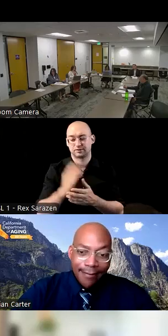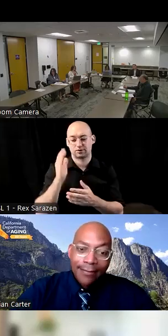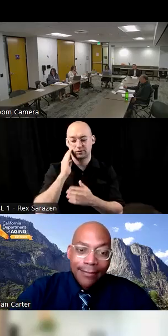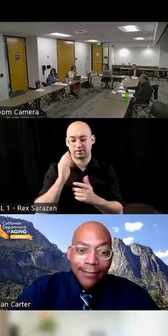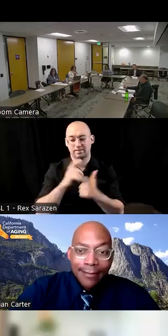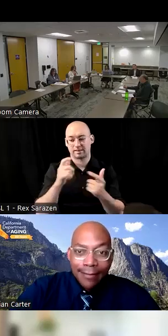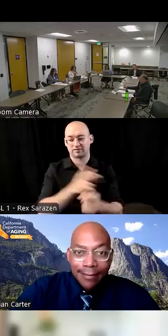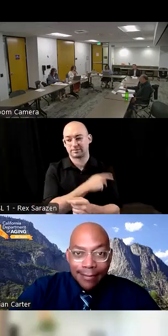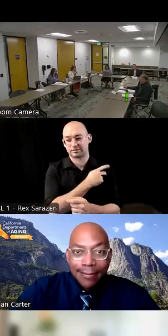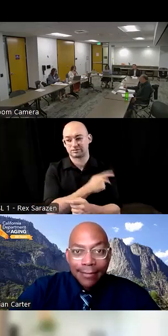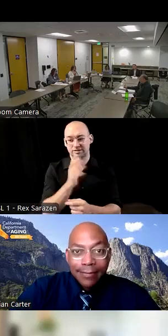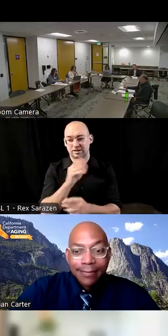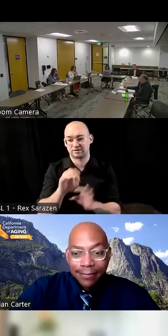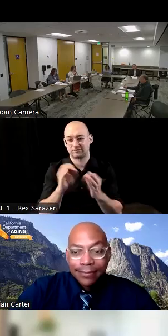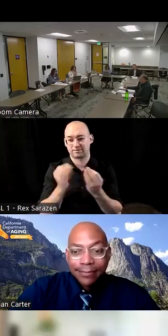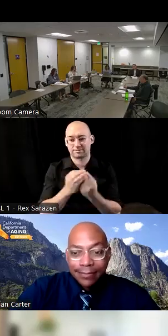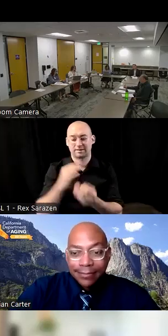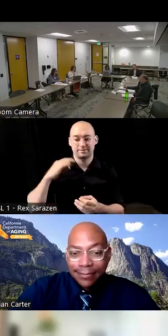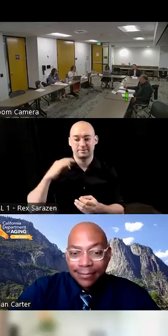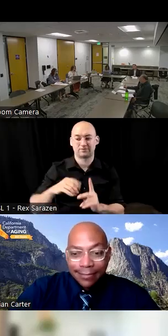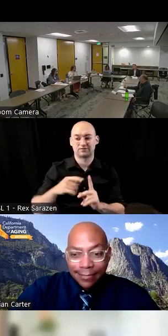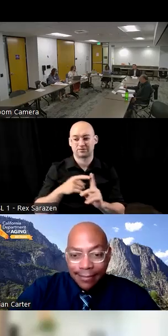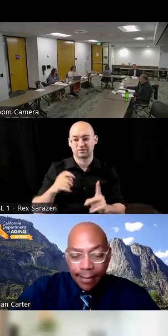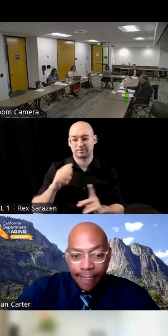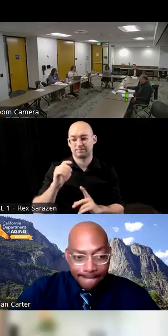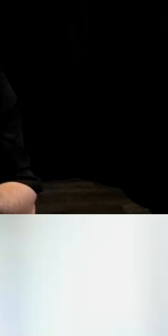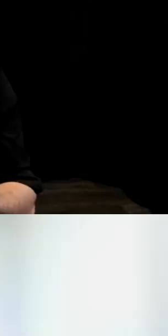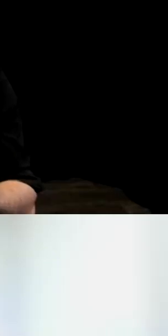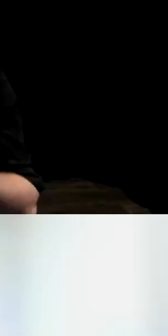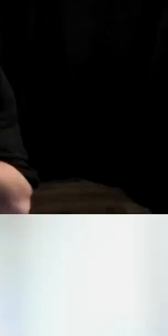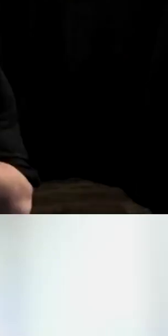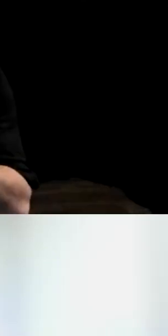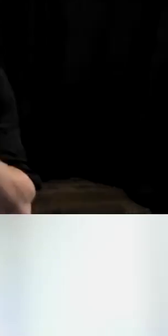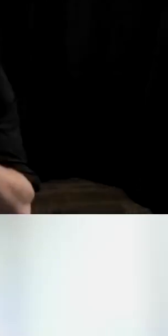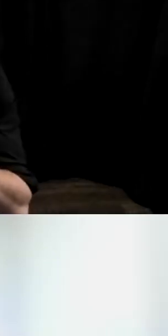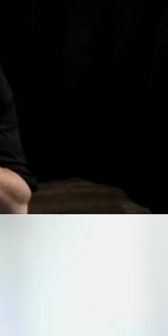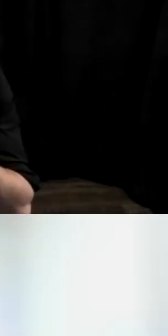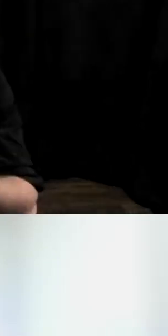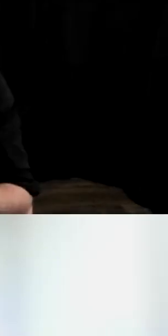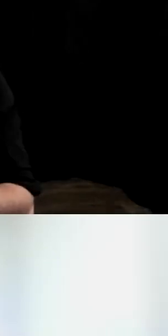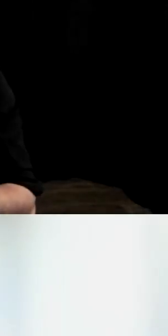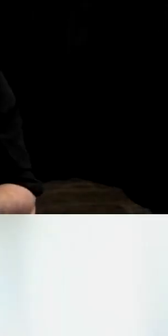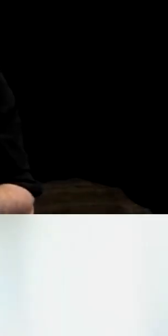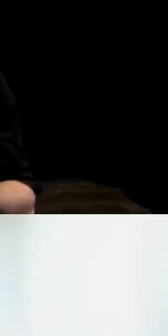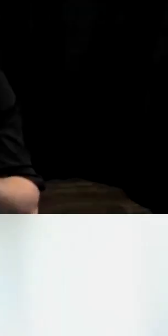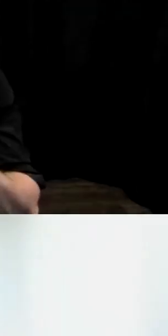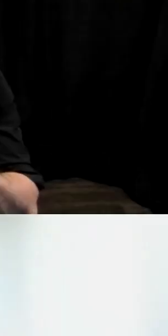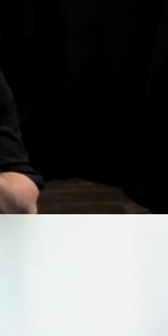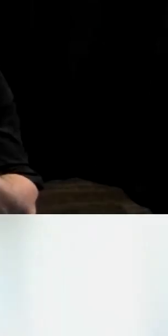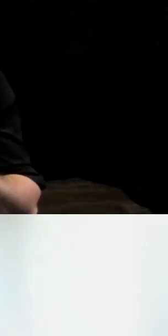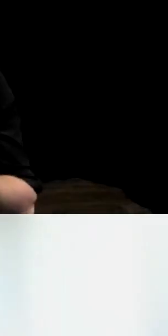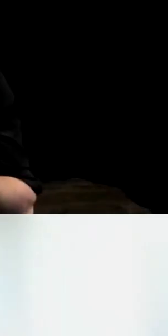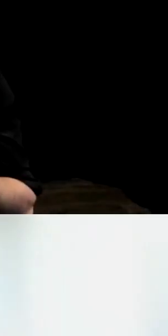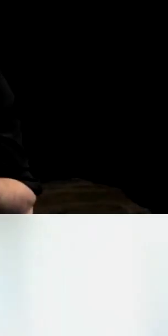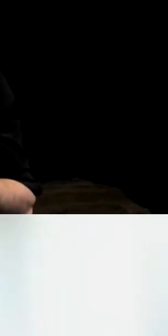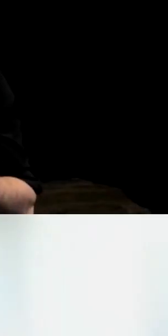and their family members have been benefiting in Marin County from this program, so I can share that it's been positive. Our